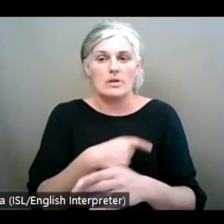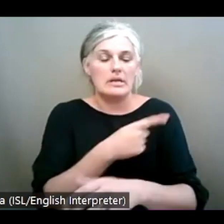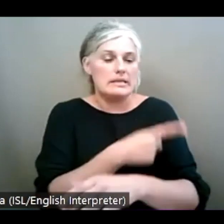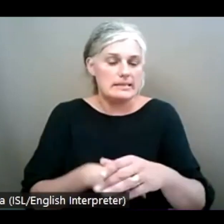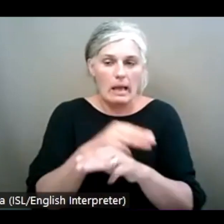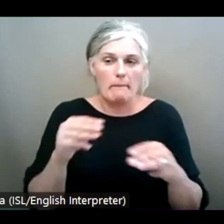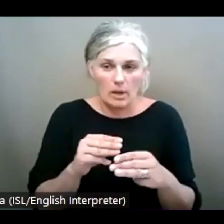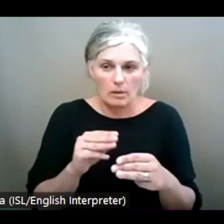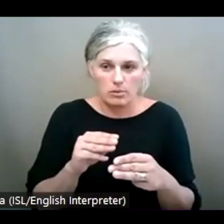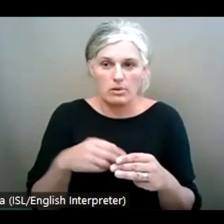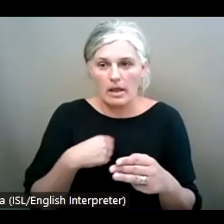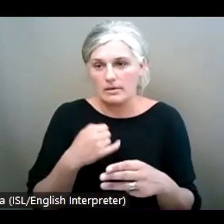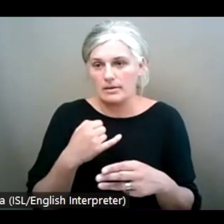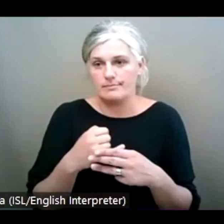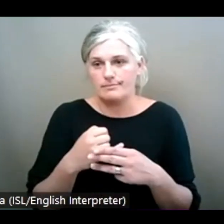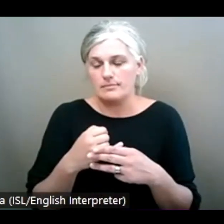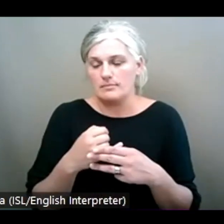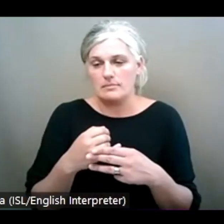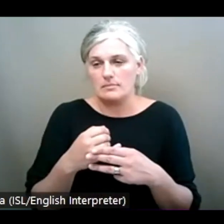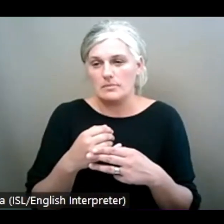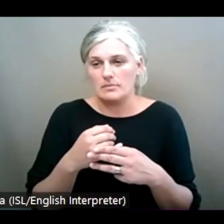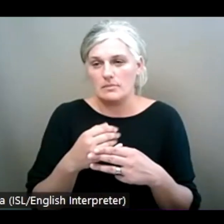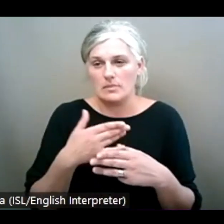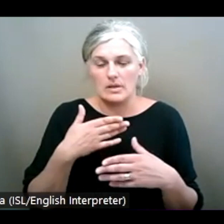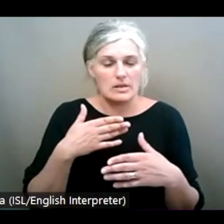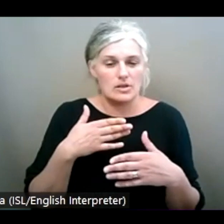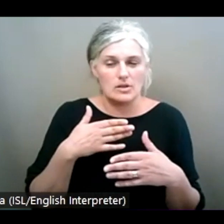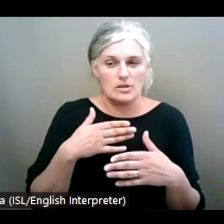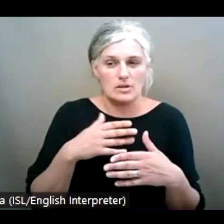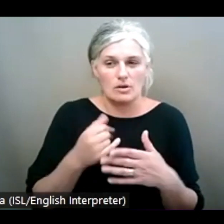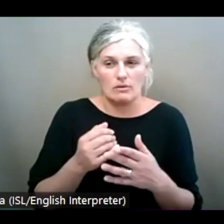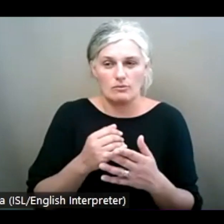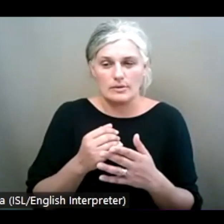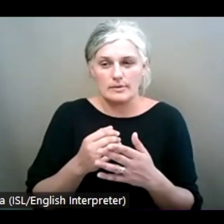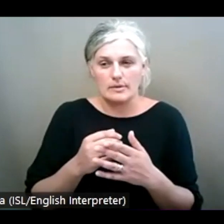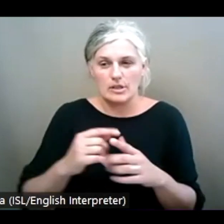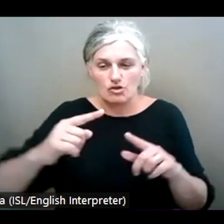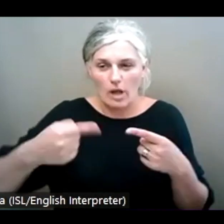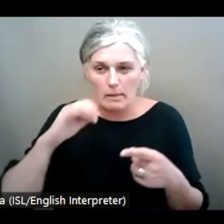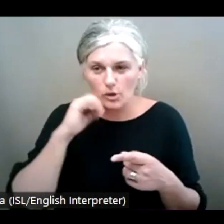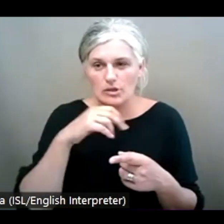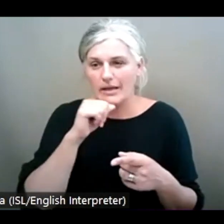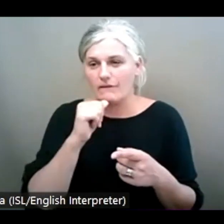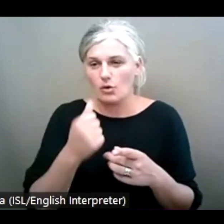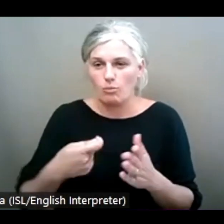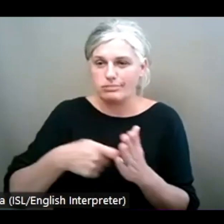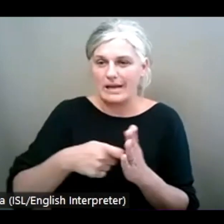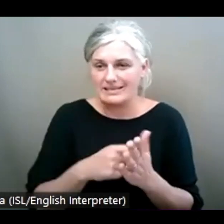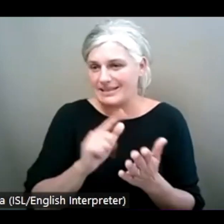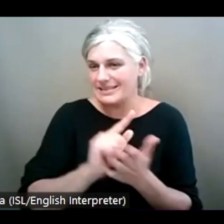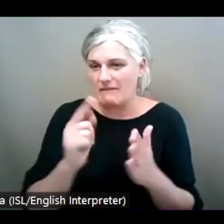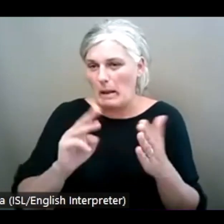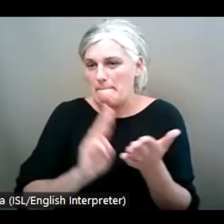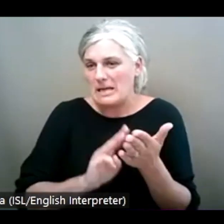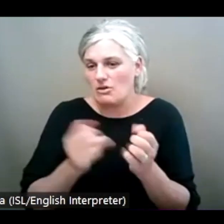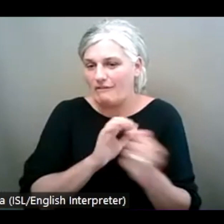right face down, because they don't have another 17 million for services, and they need 17 million for services.